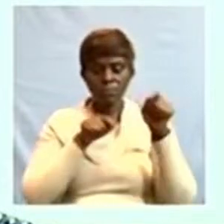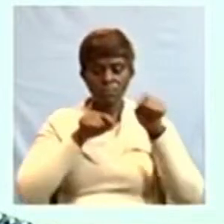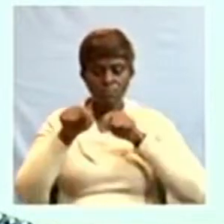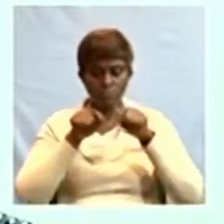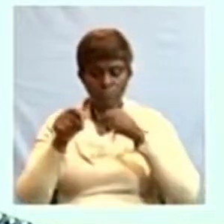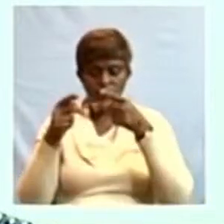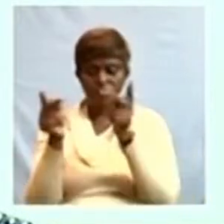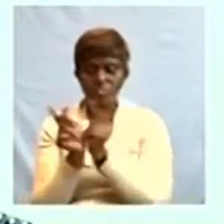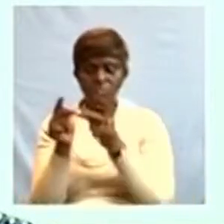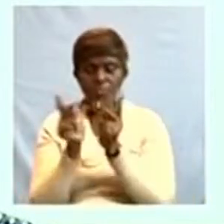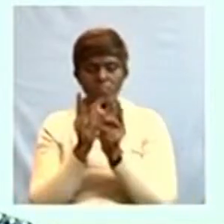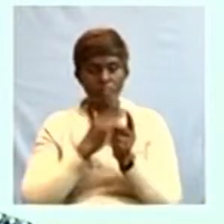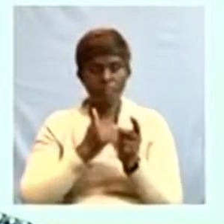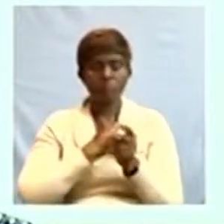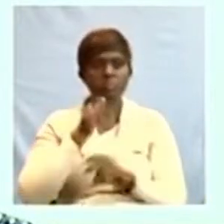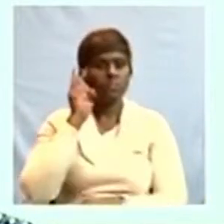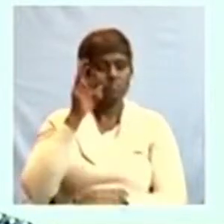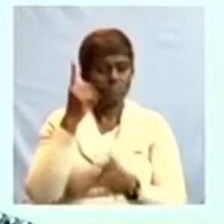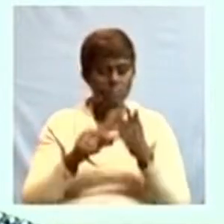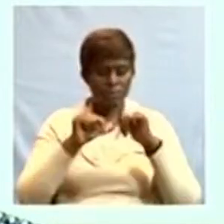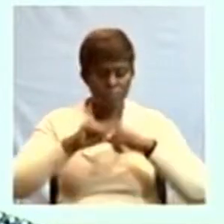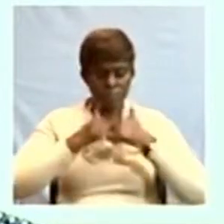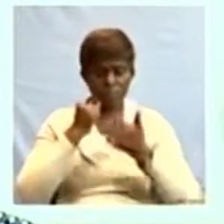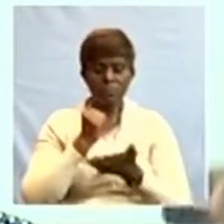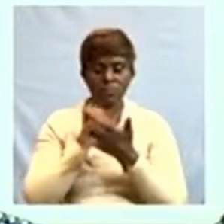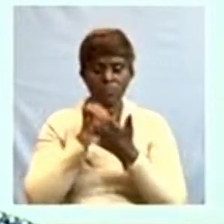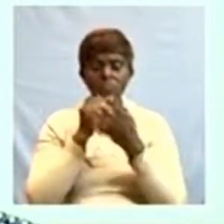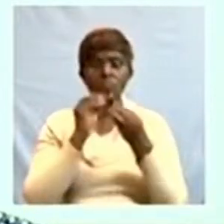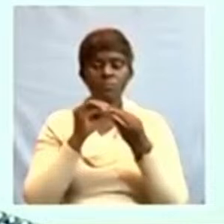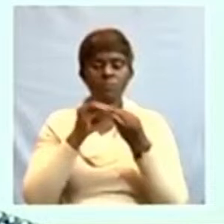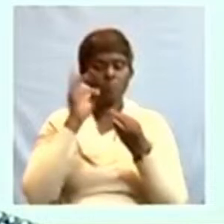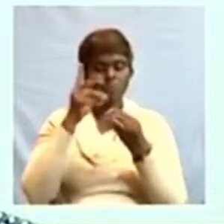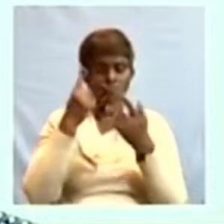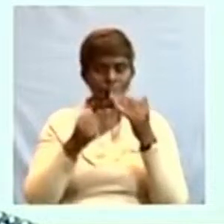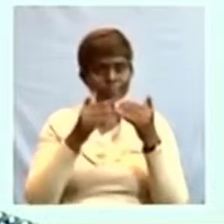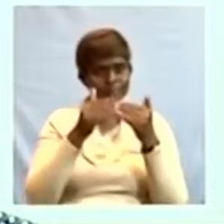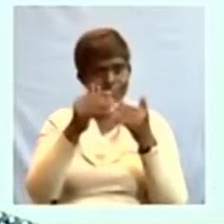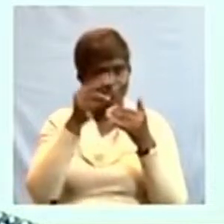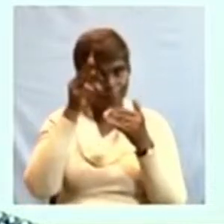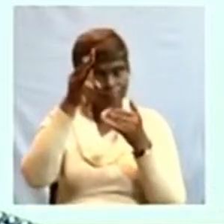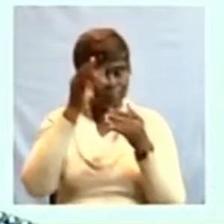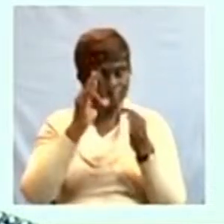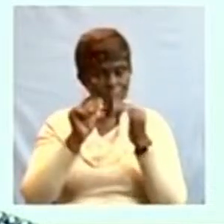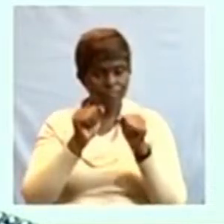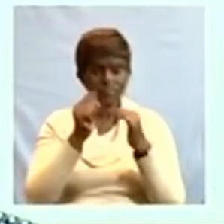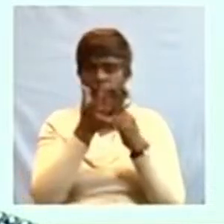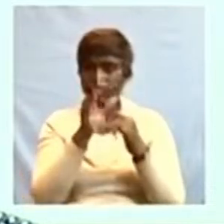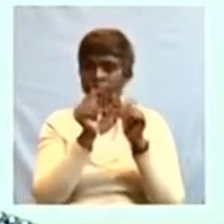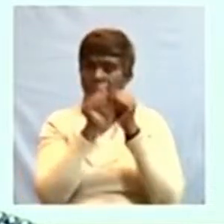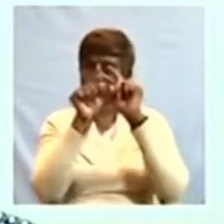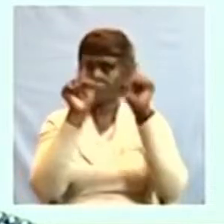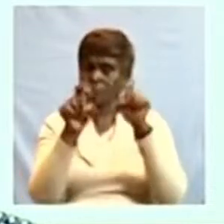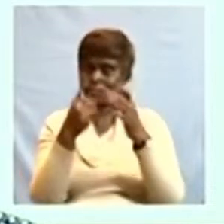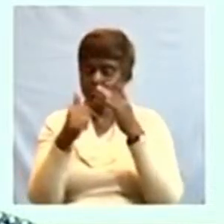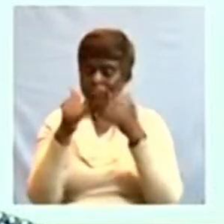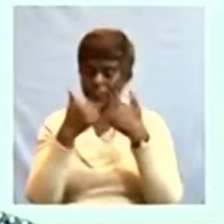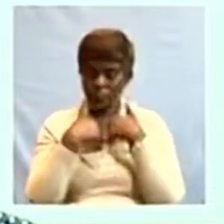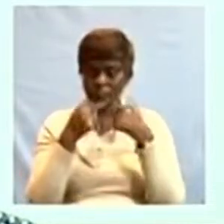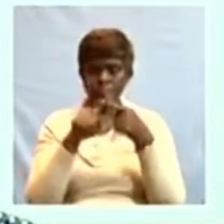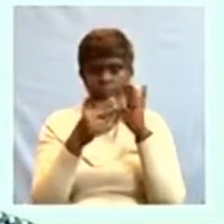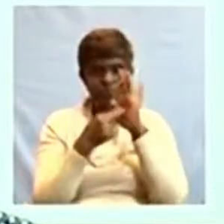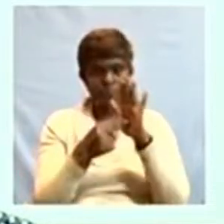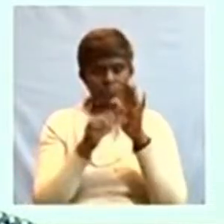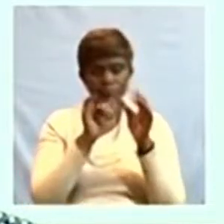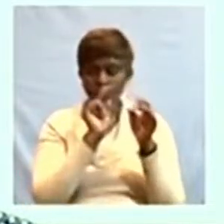contraposition, we would be helped going forward if they can share the certificates that they have to show